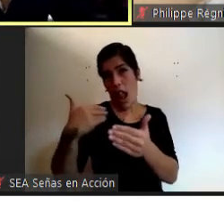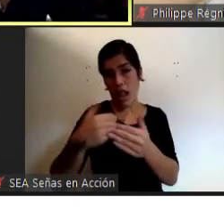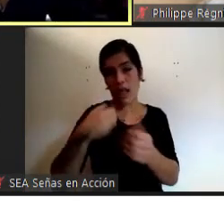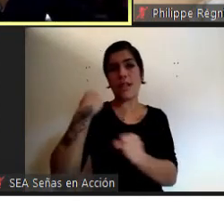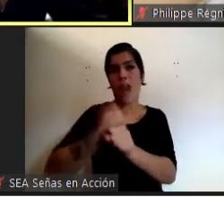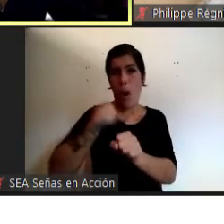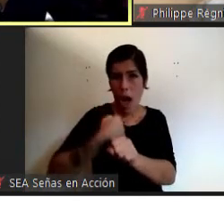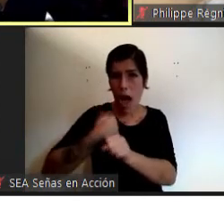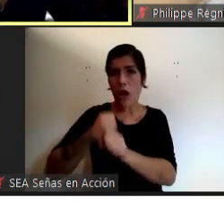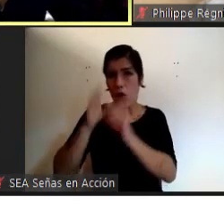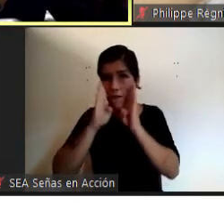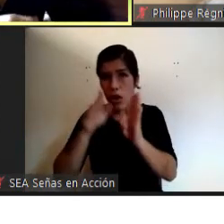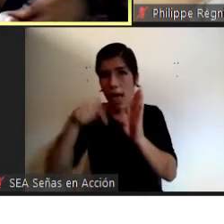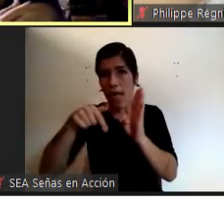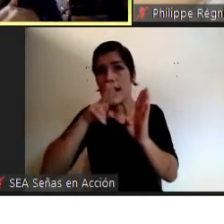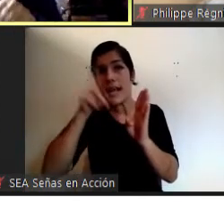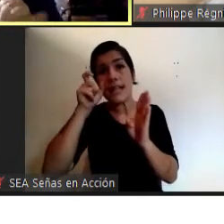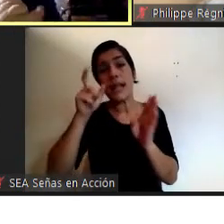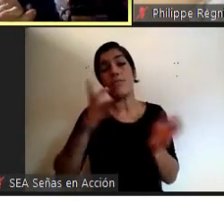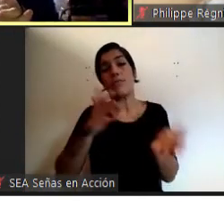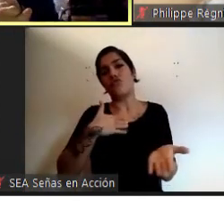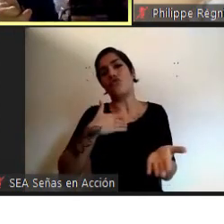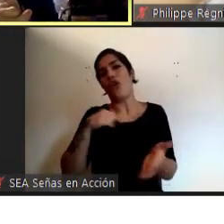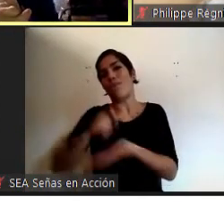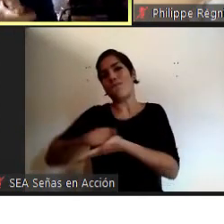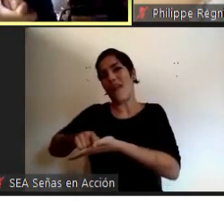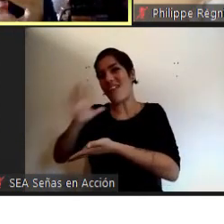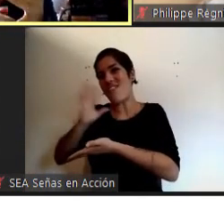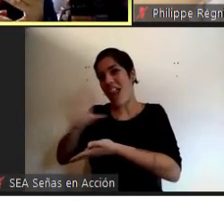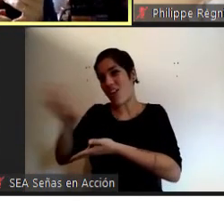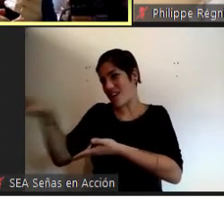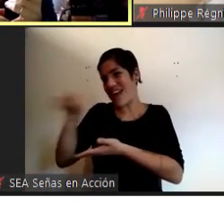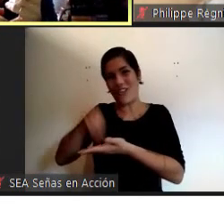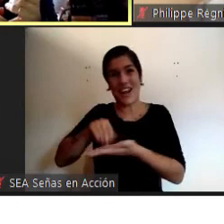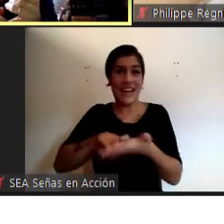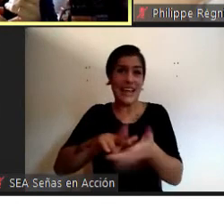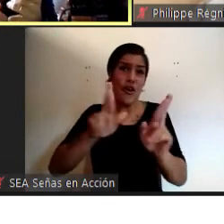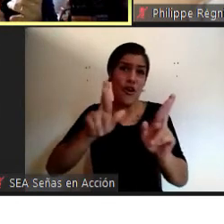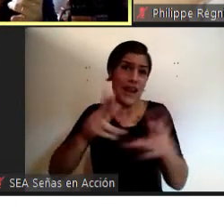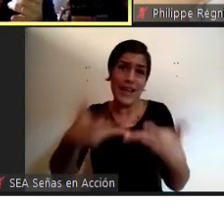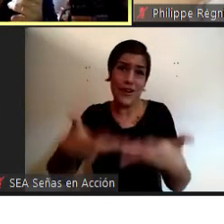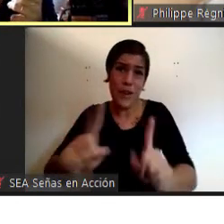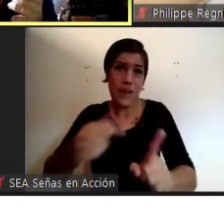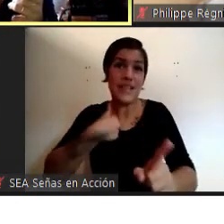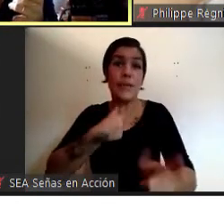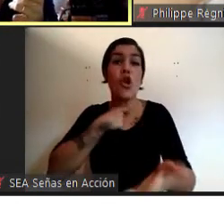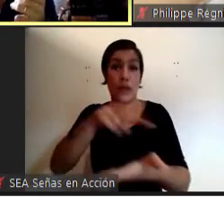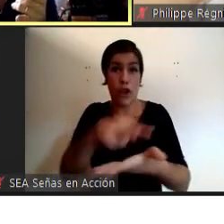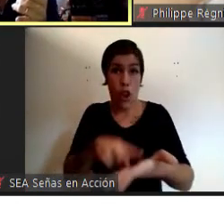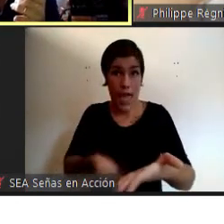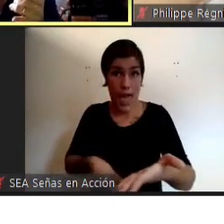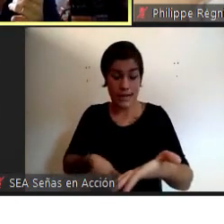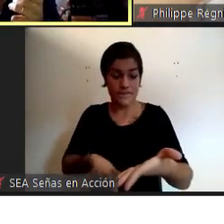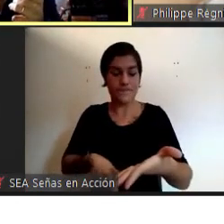don't mind if I read them out loud. I think that in terms of